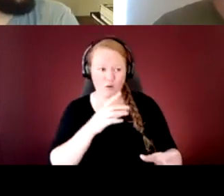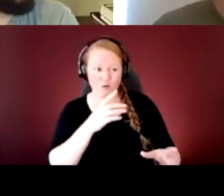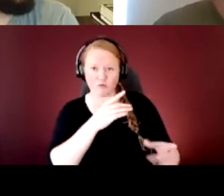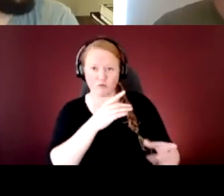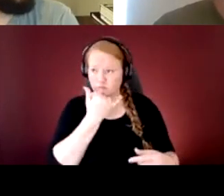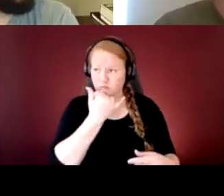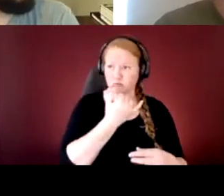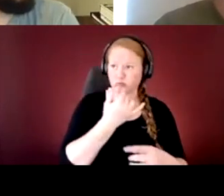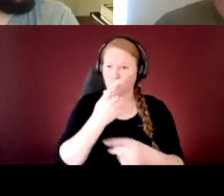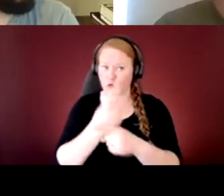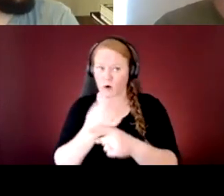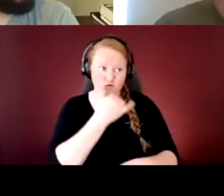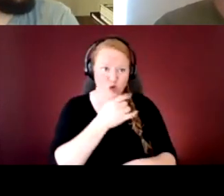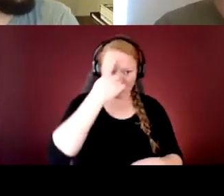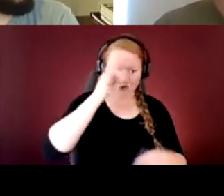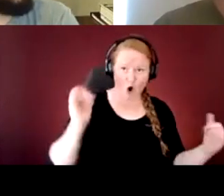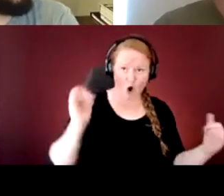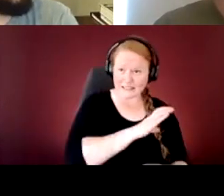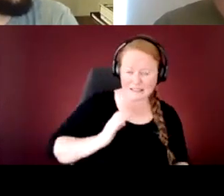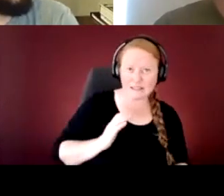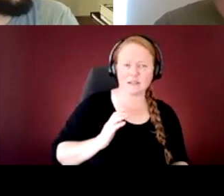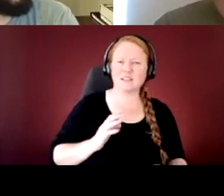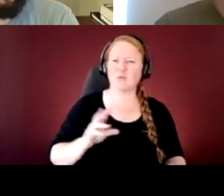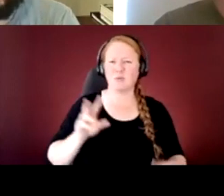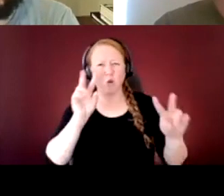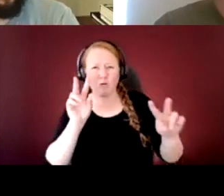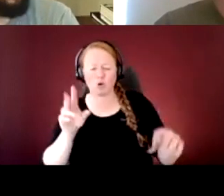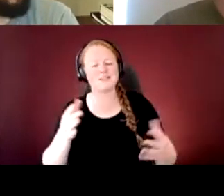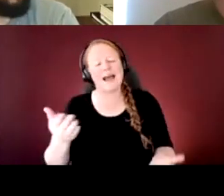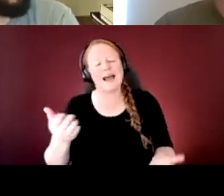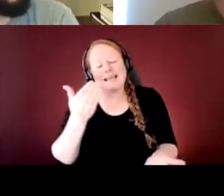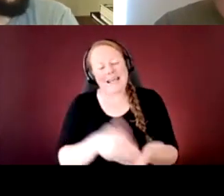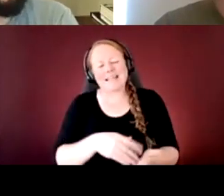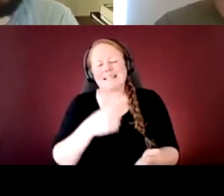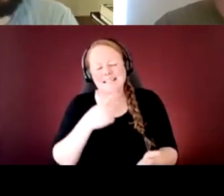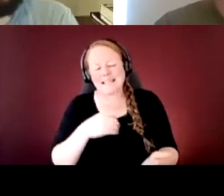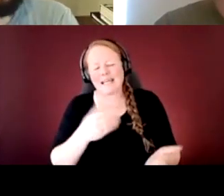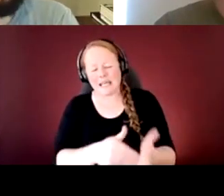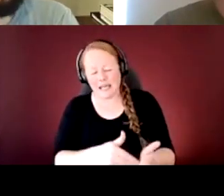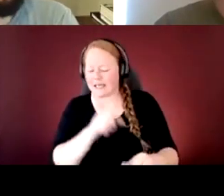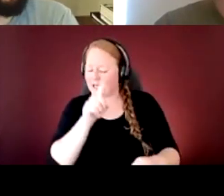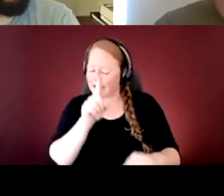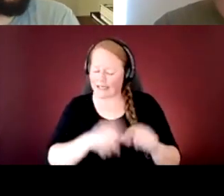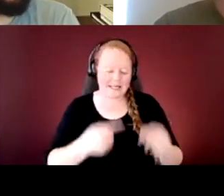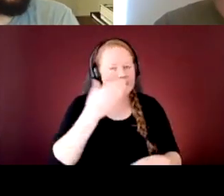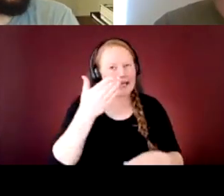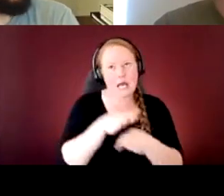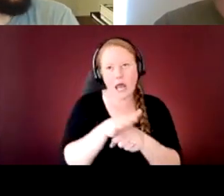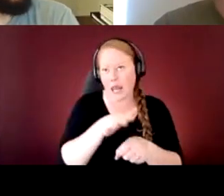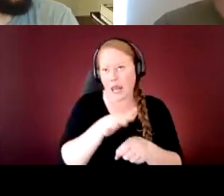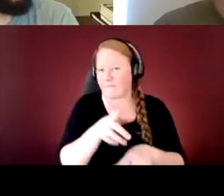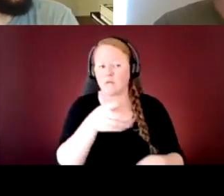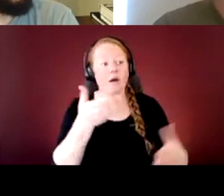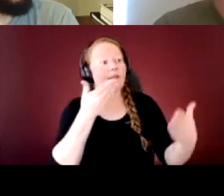forward. And again, this can't be said enough. I thank each and every one of you for bringing your expertise,